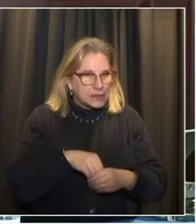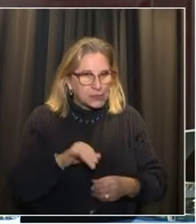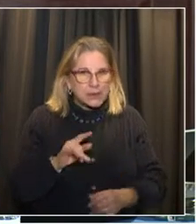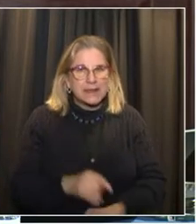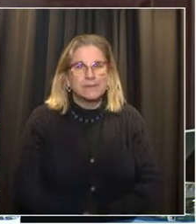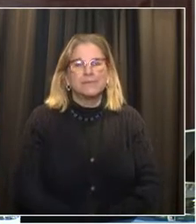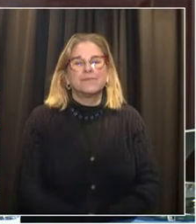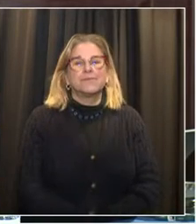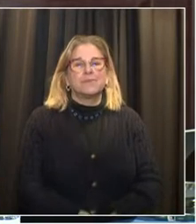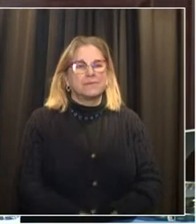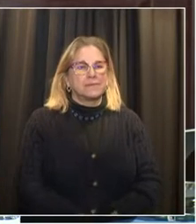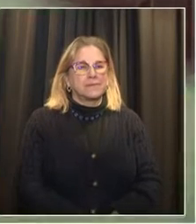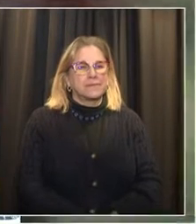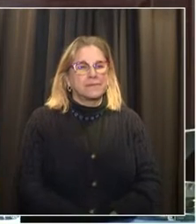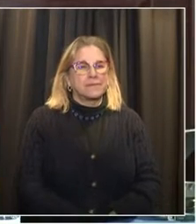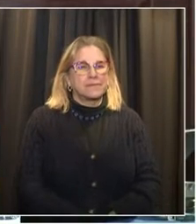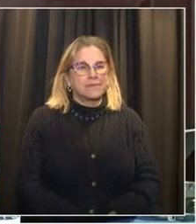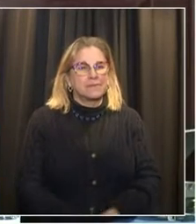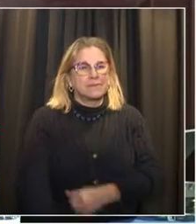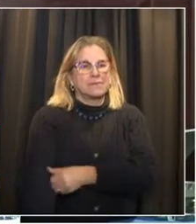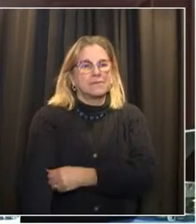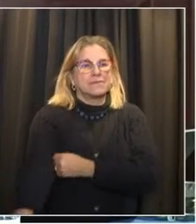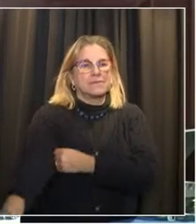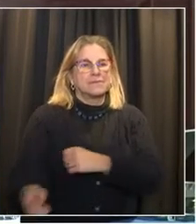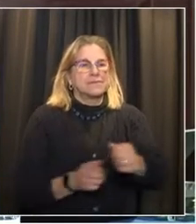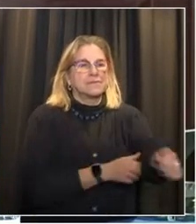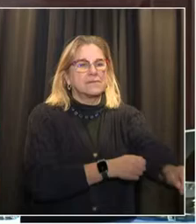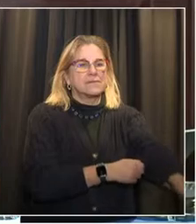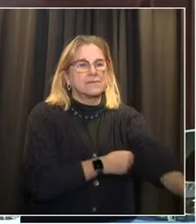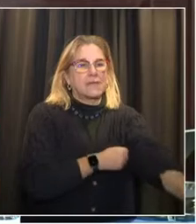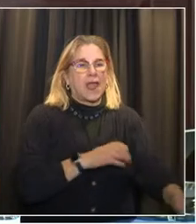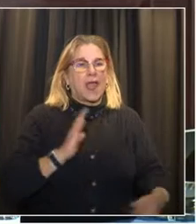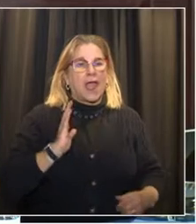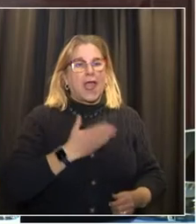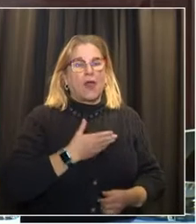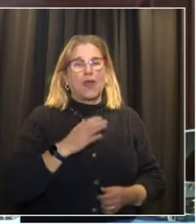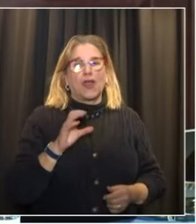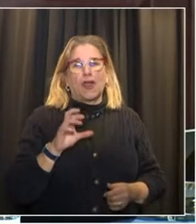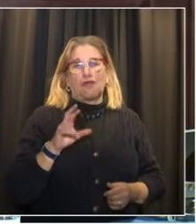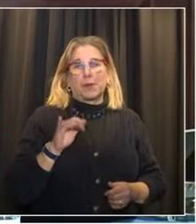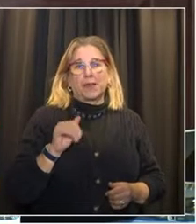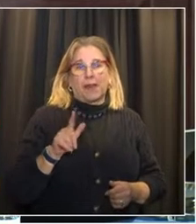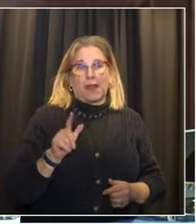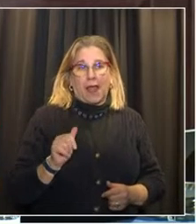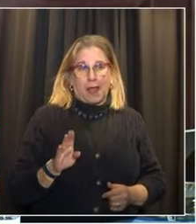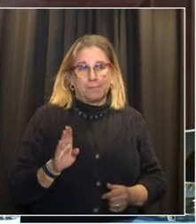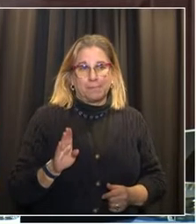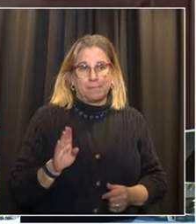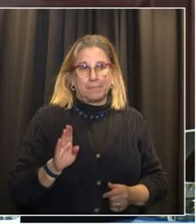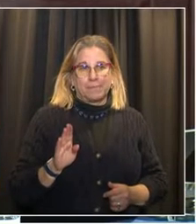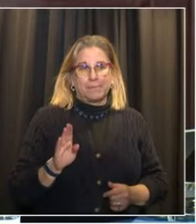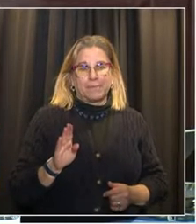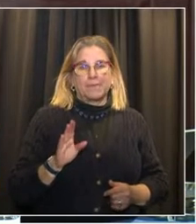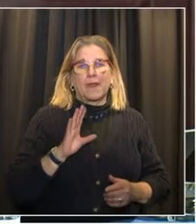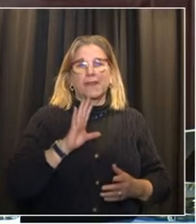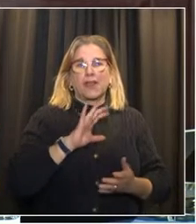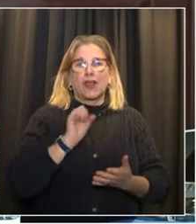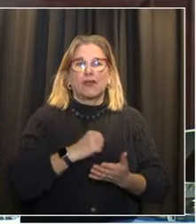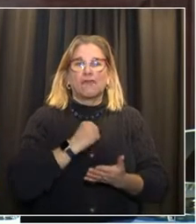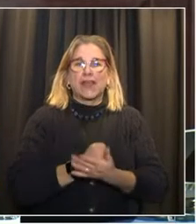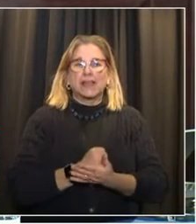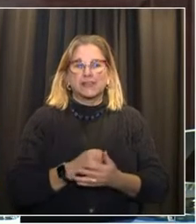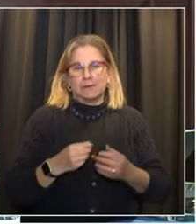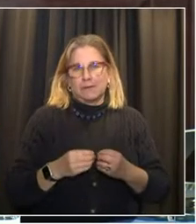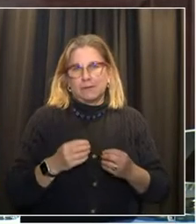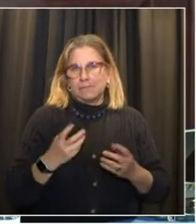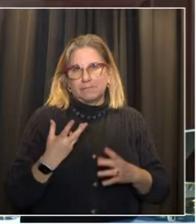its accreditation, it does have an effect. It actually does not, in my judgment, have an effect on the ability for evidence to